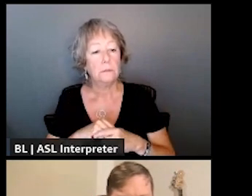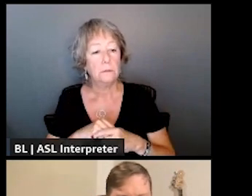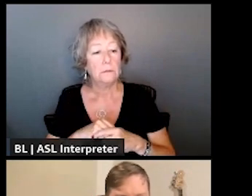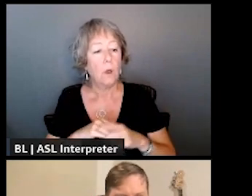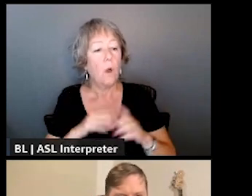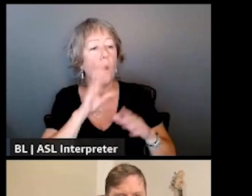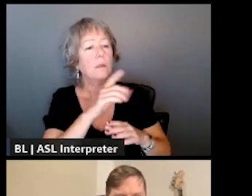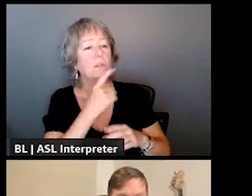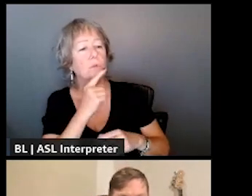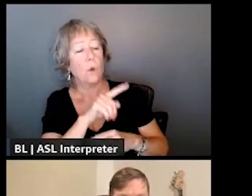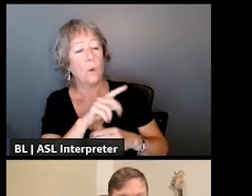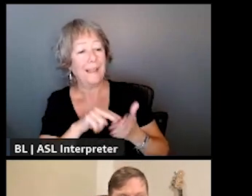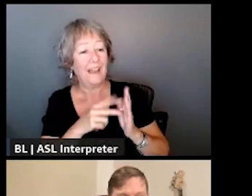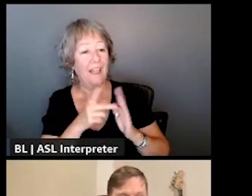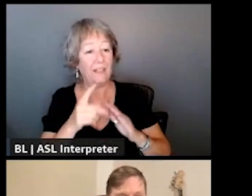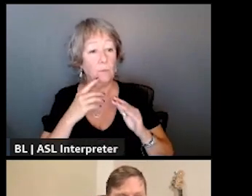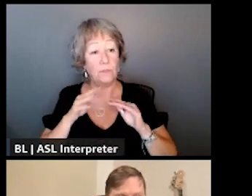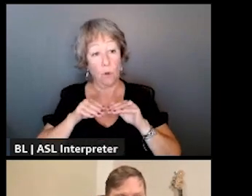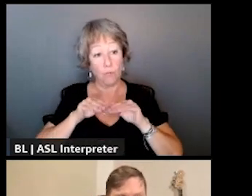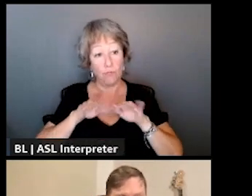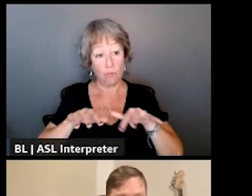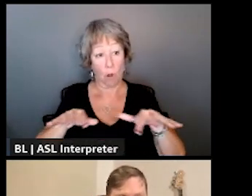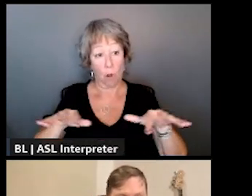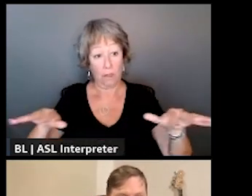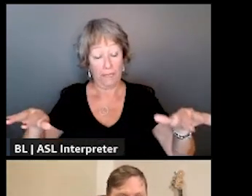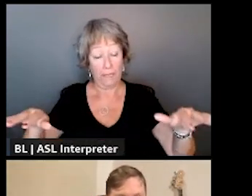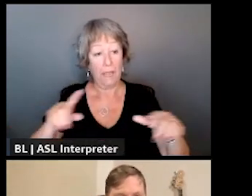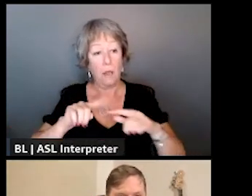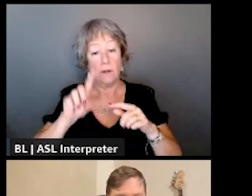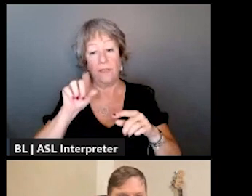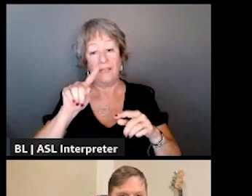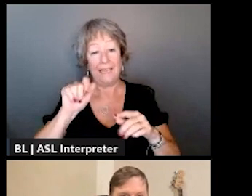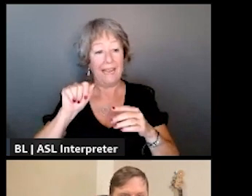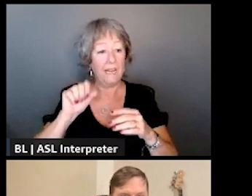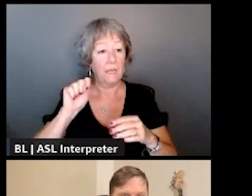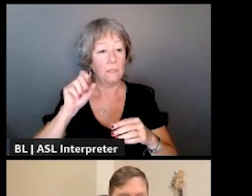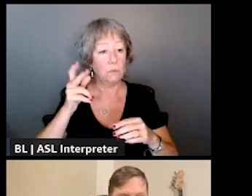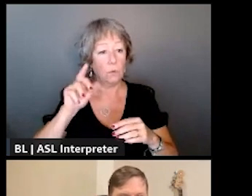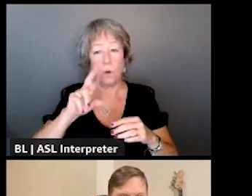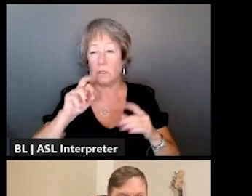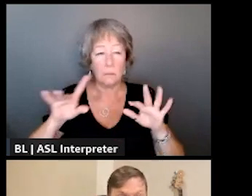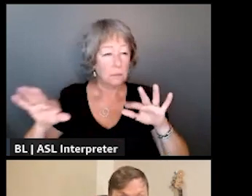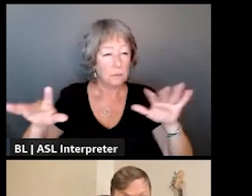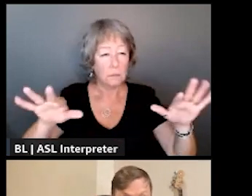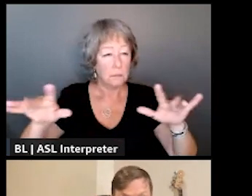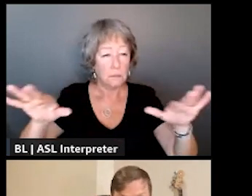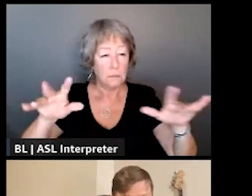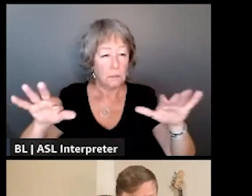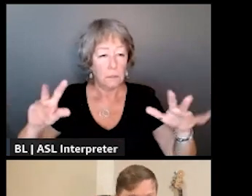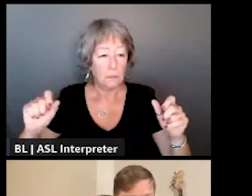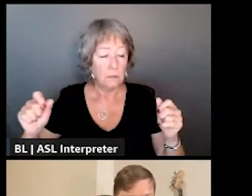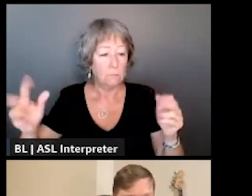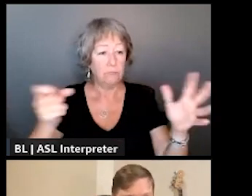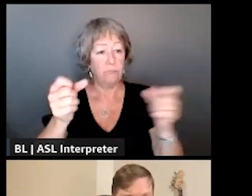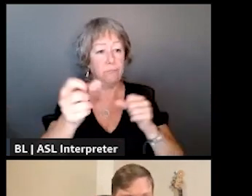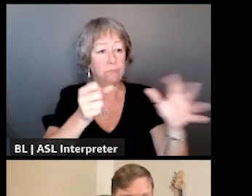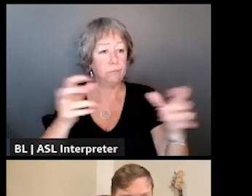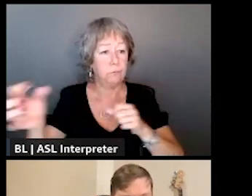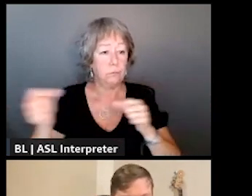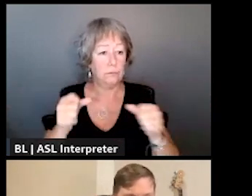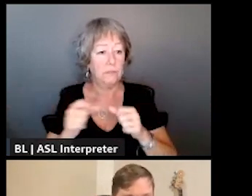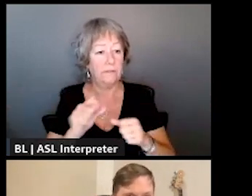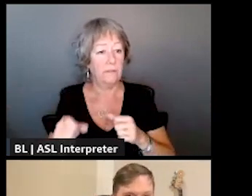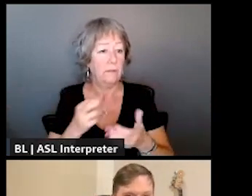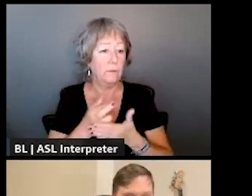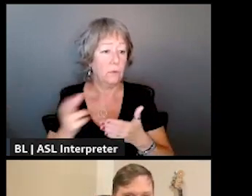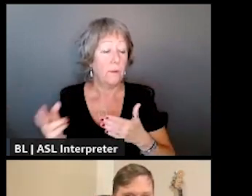pause. So this is out crawling the data sources, inferring schema from those data sources so that then we can presumably do something a little bit later,